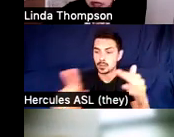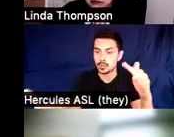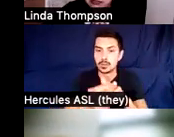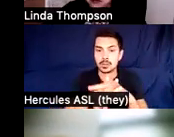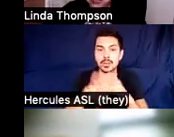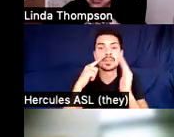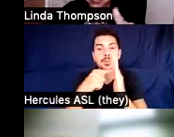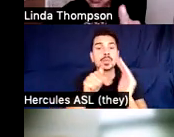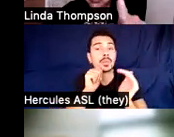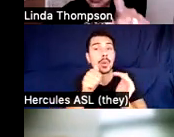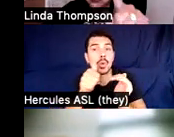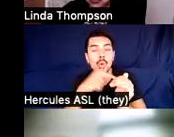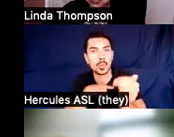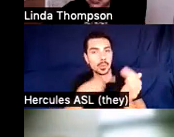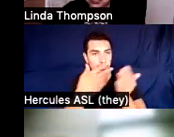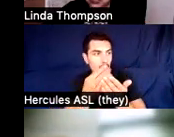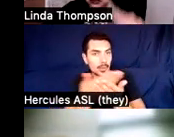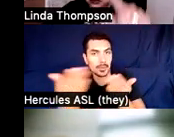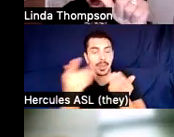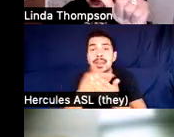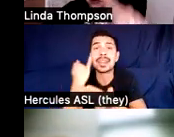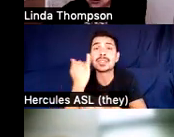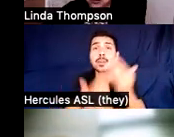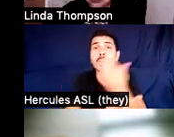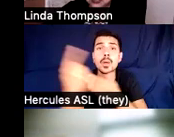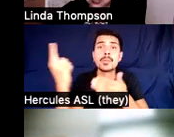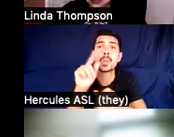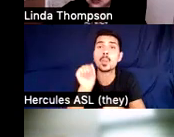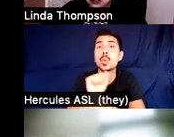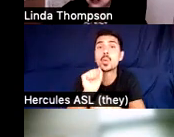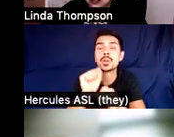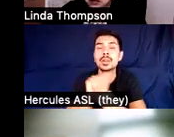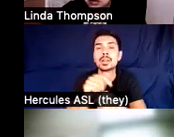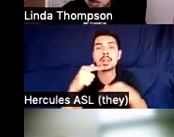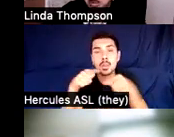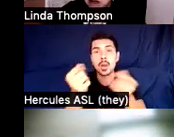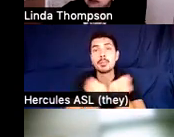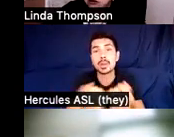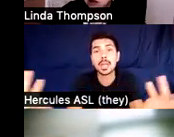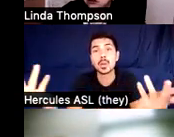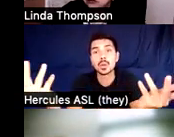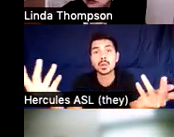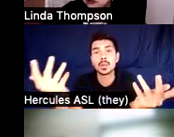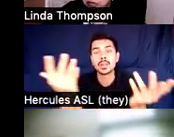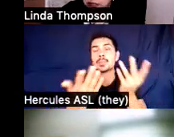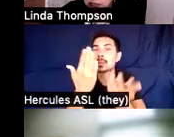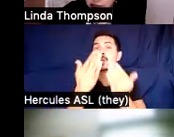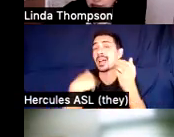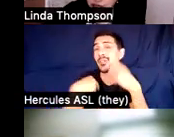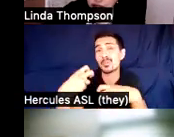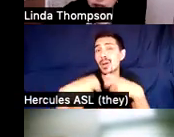But if somebody is working in a burnout state, they might have problems